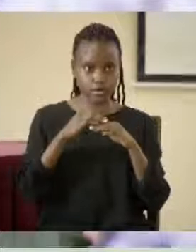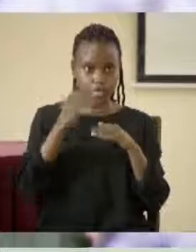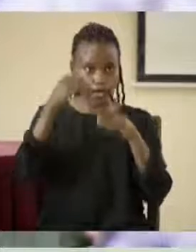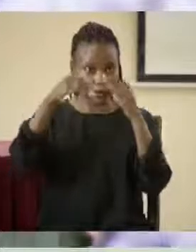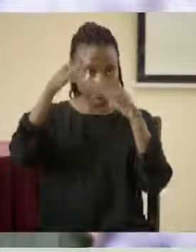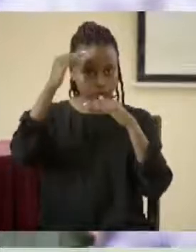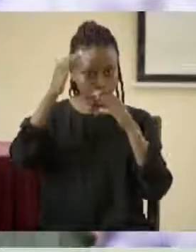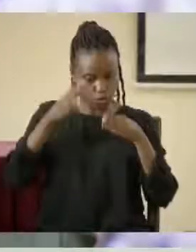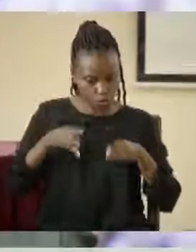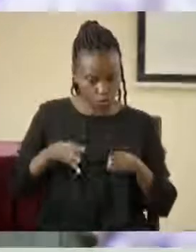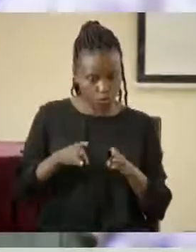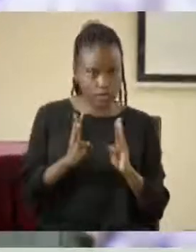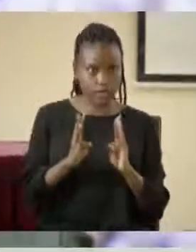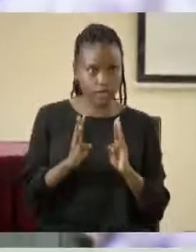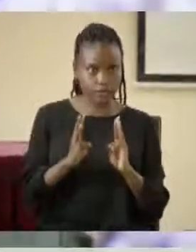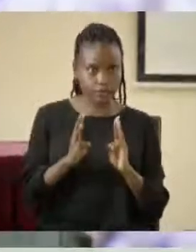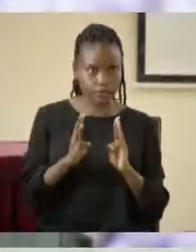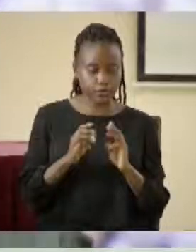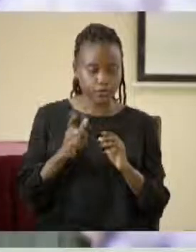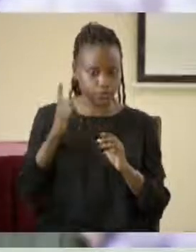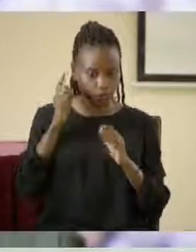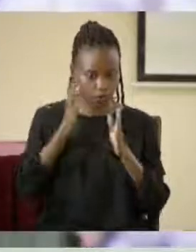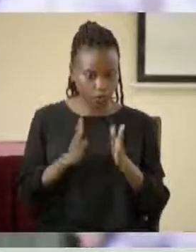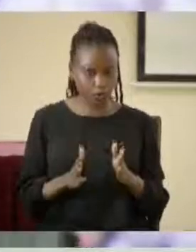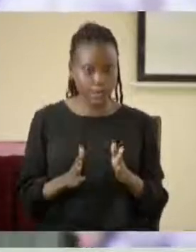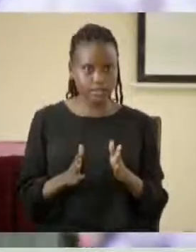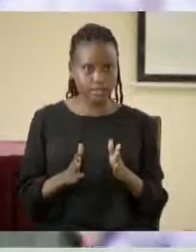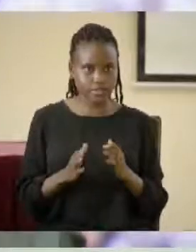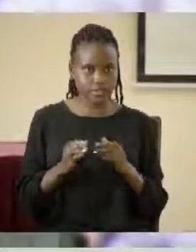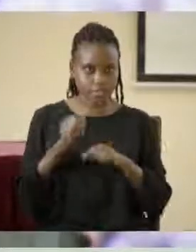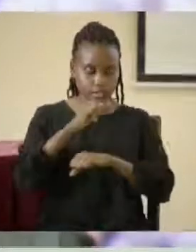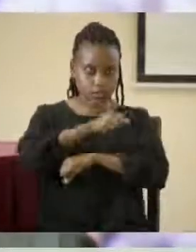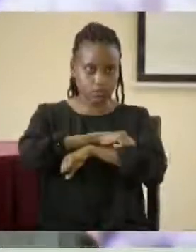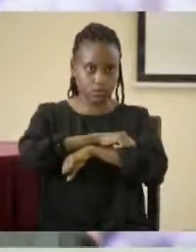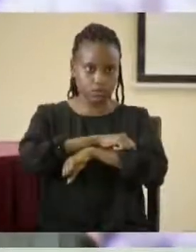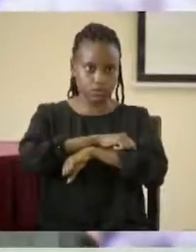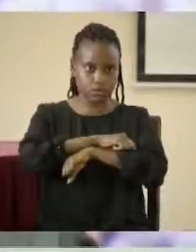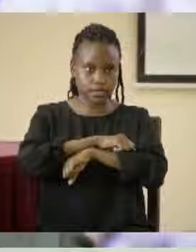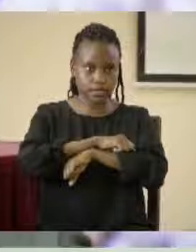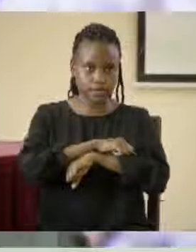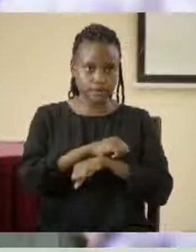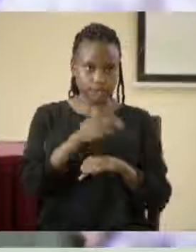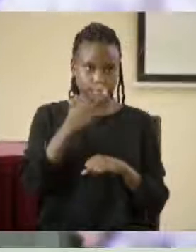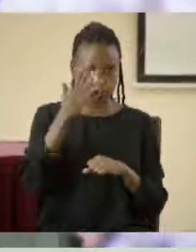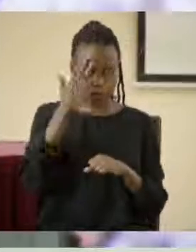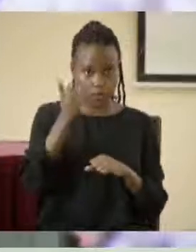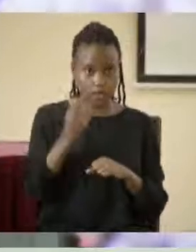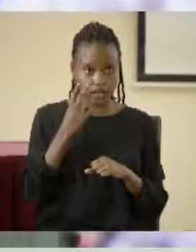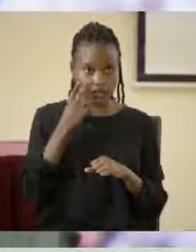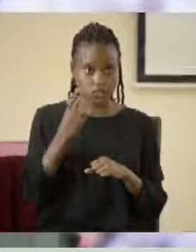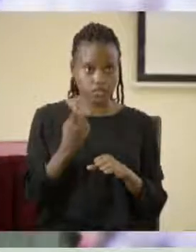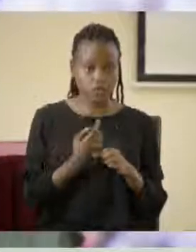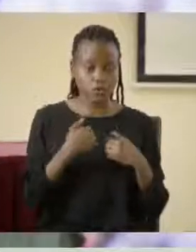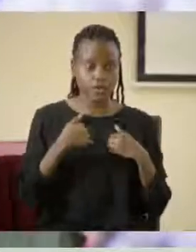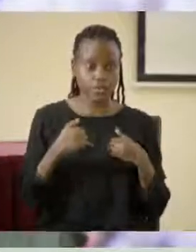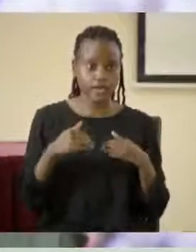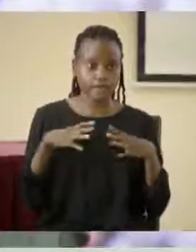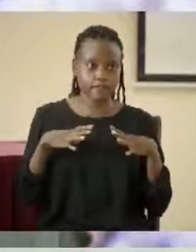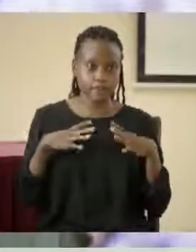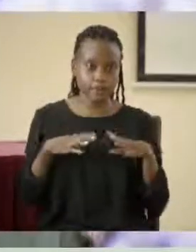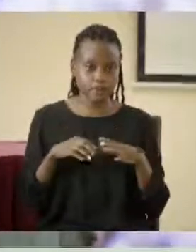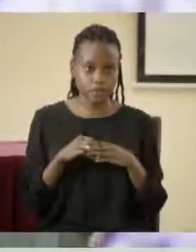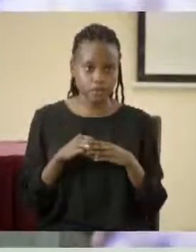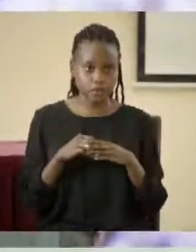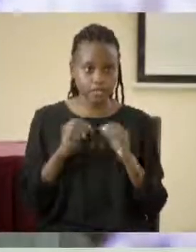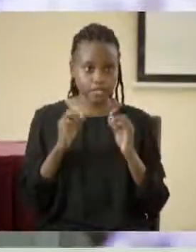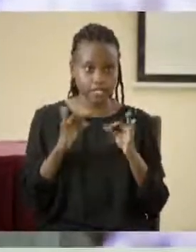pathway for clinicians in the academy in law schools. Because you see, when you only have people who are,